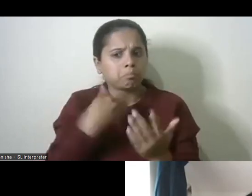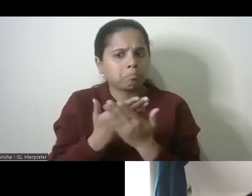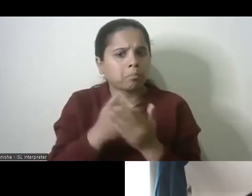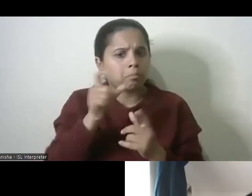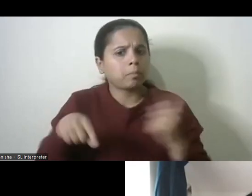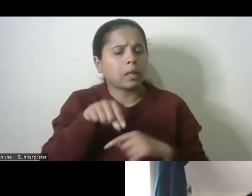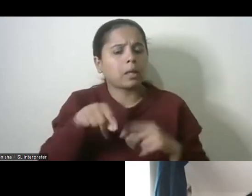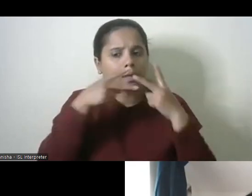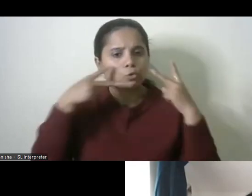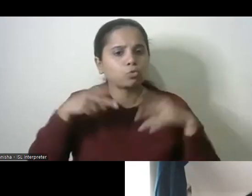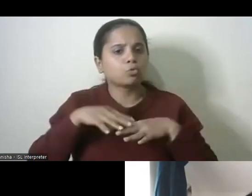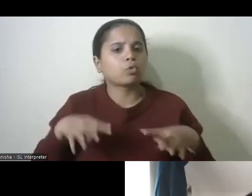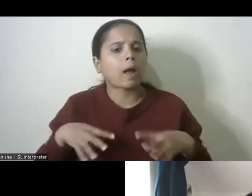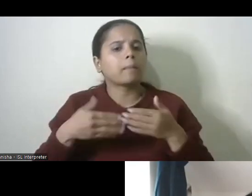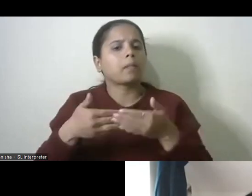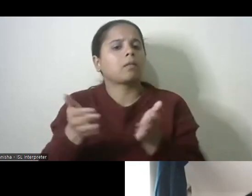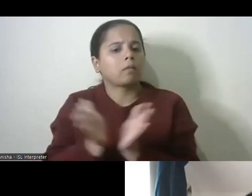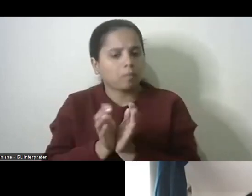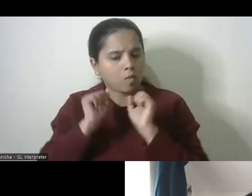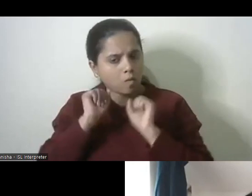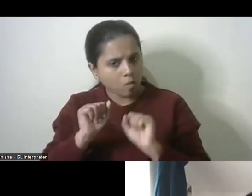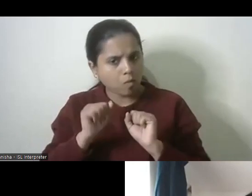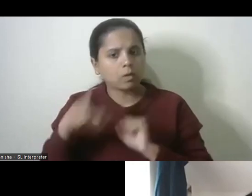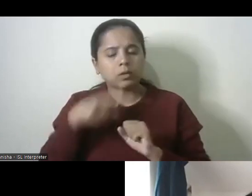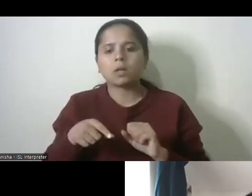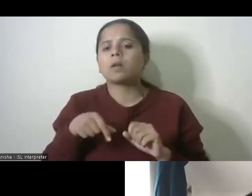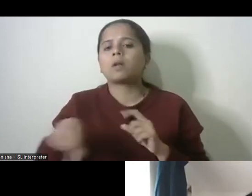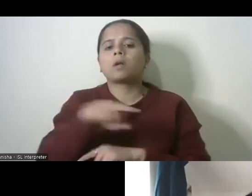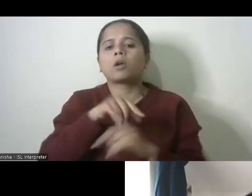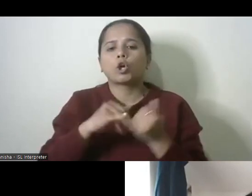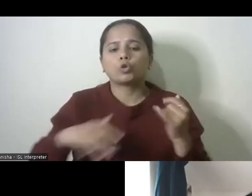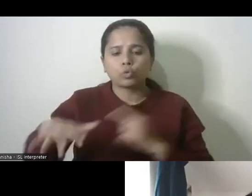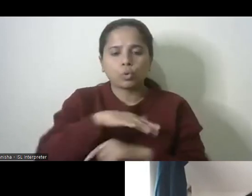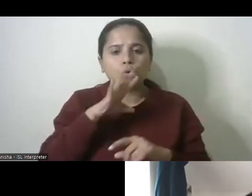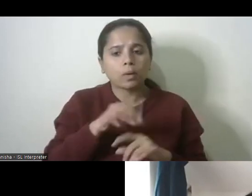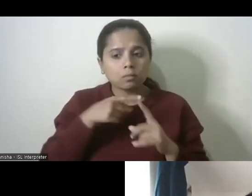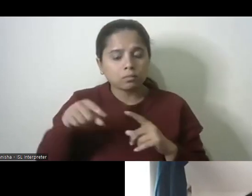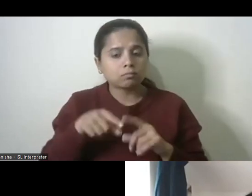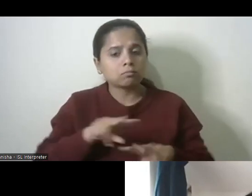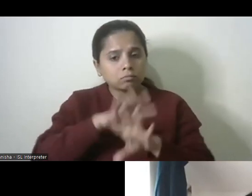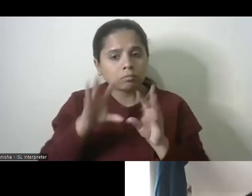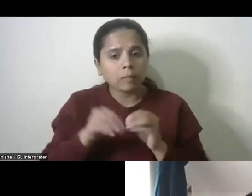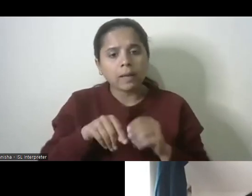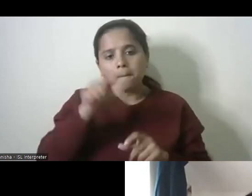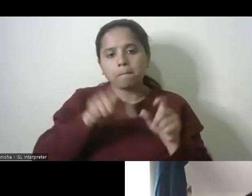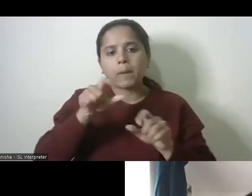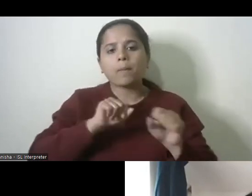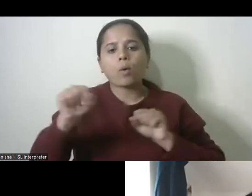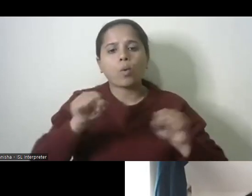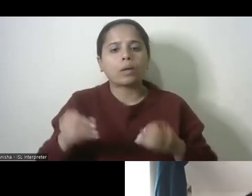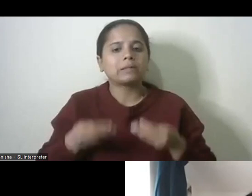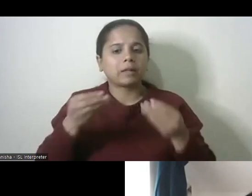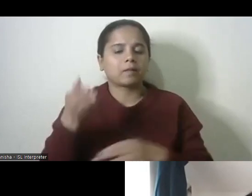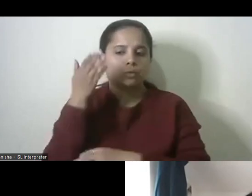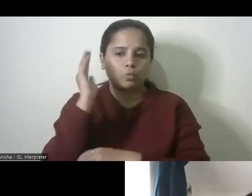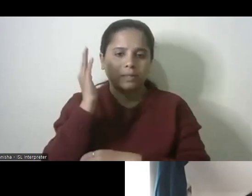the tribal communities in a complex social landscape makes her a competent individual to deliver today's